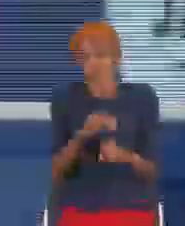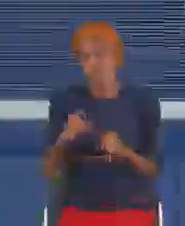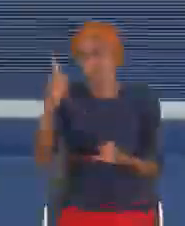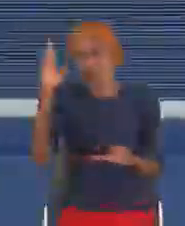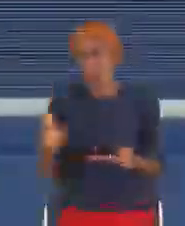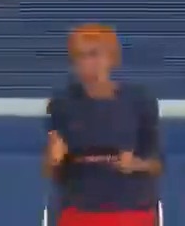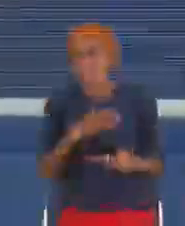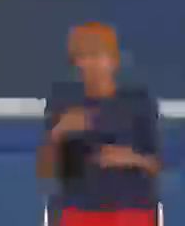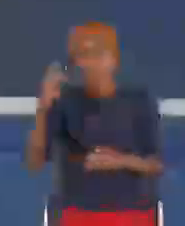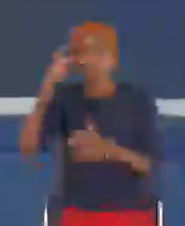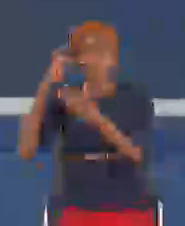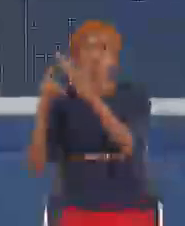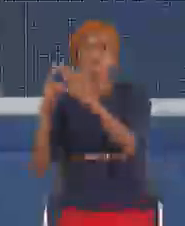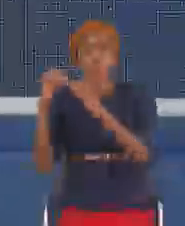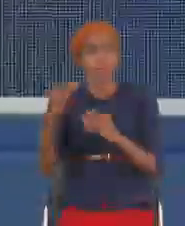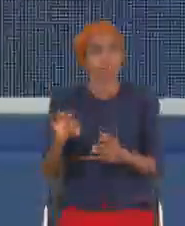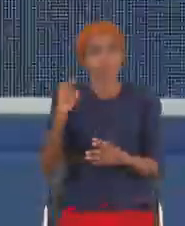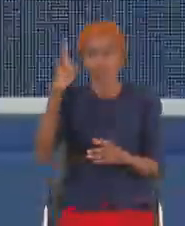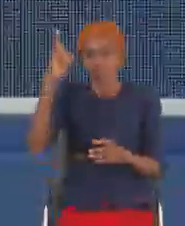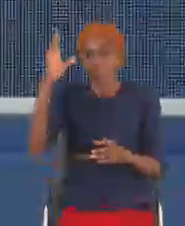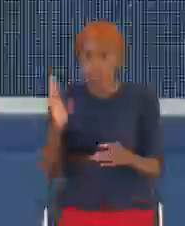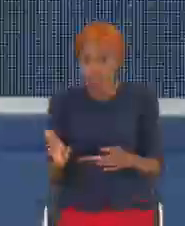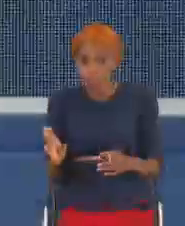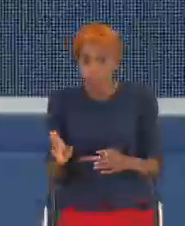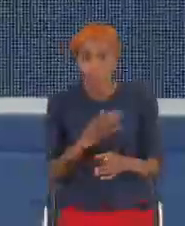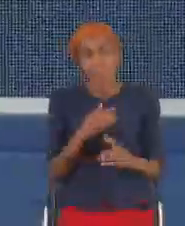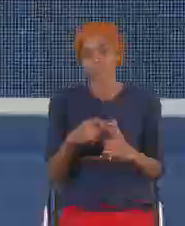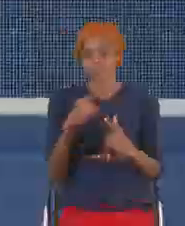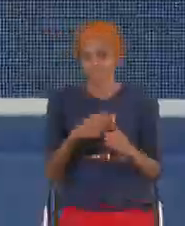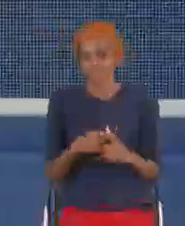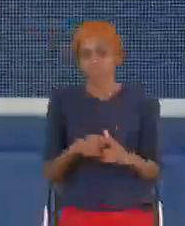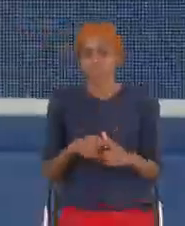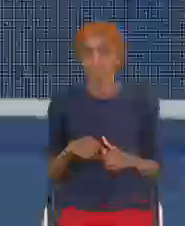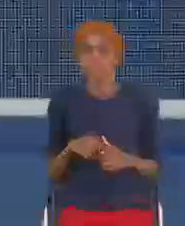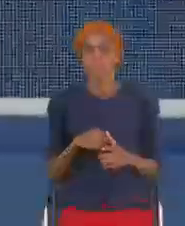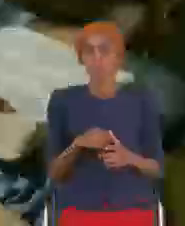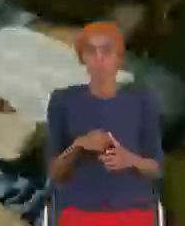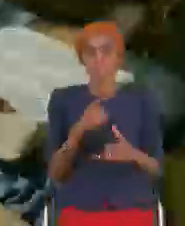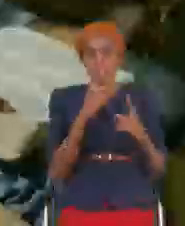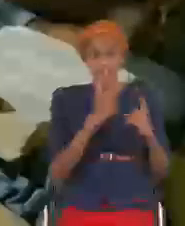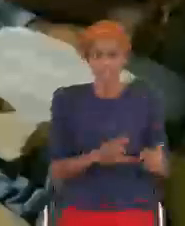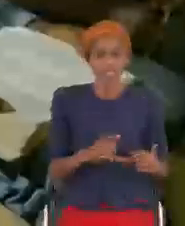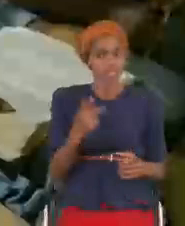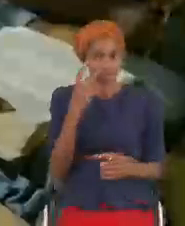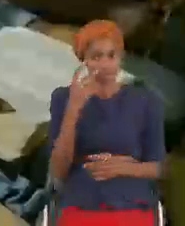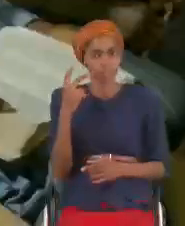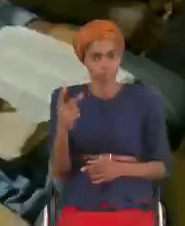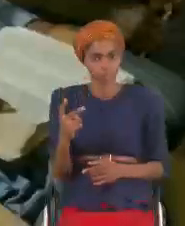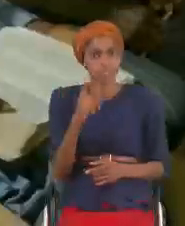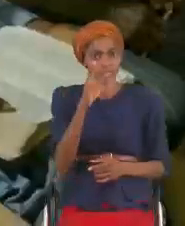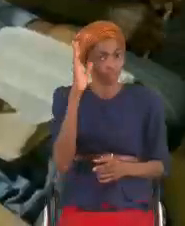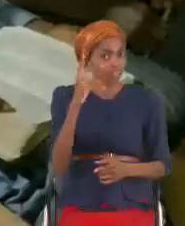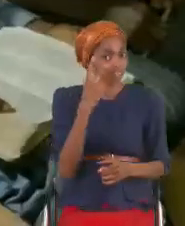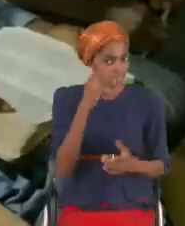the prophecy from the Lord. And then look at the answer. It says, behold, thou shalt